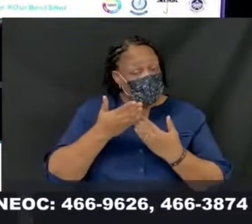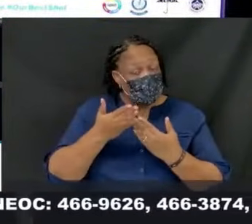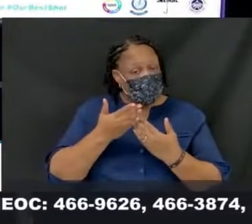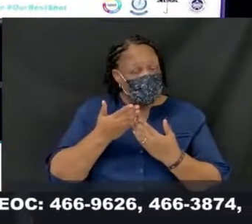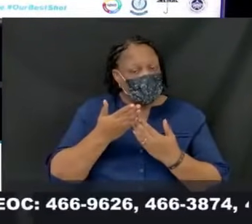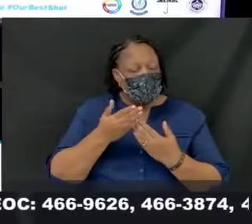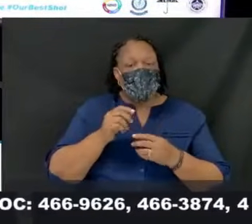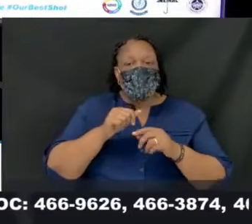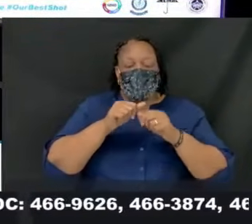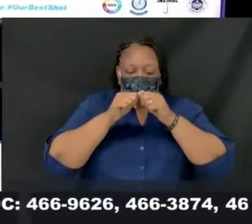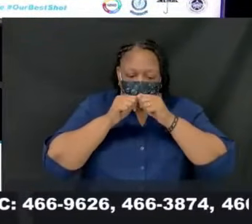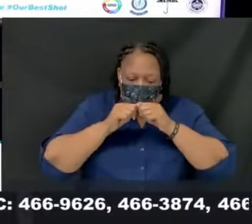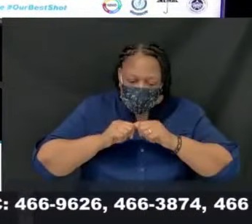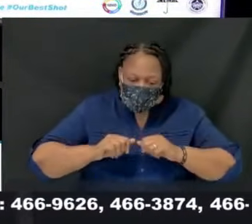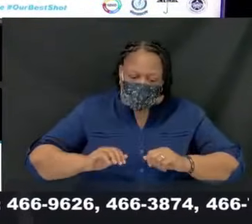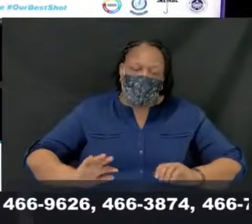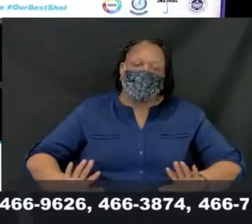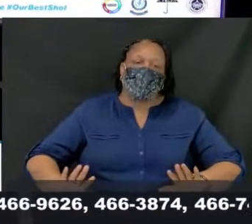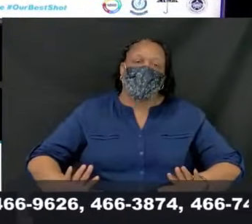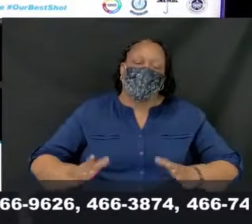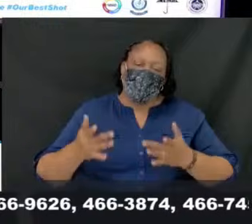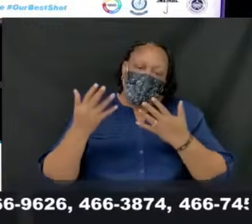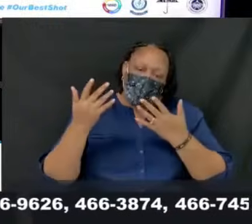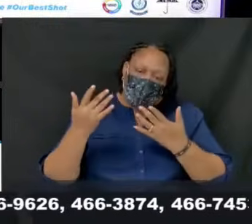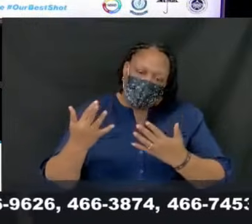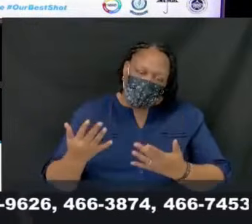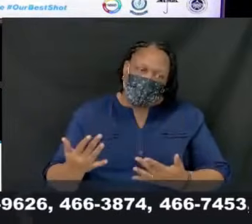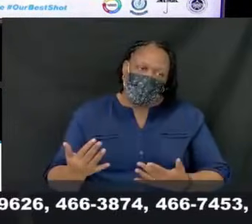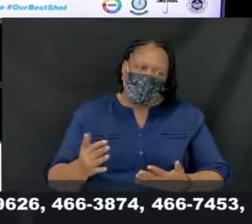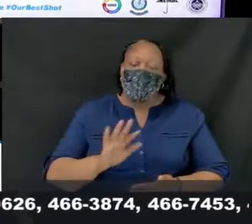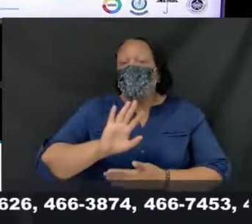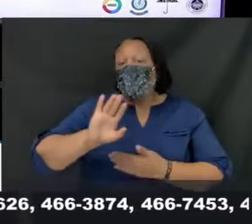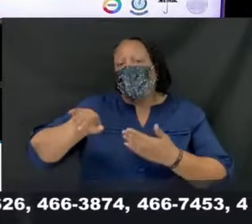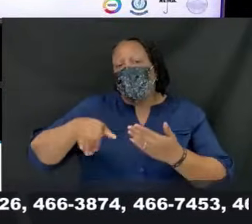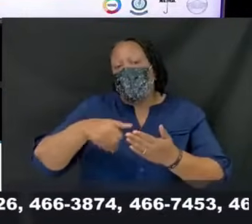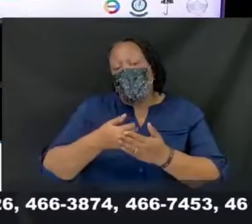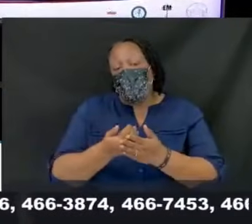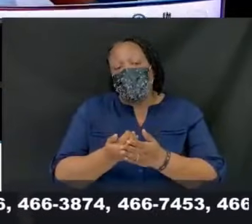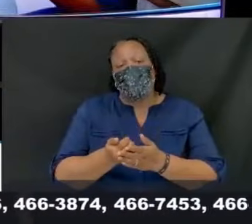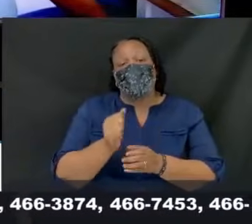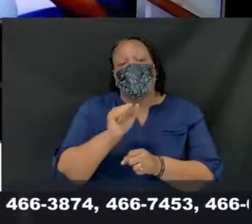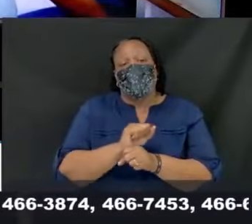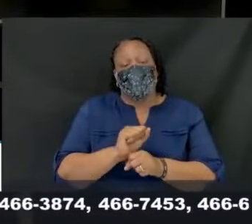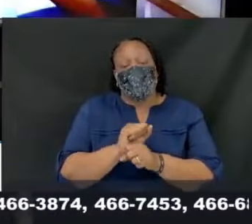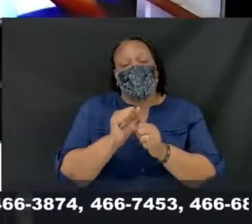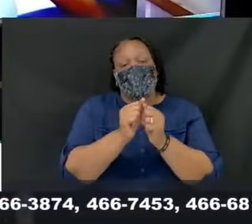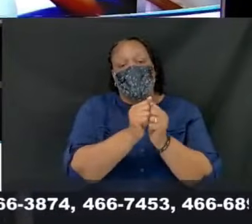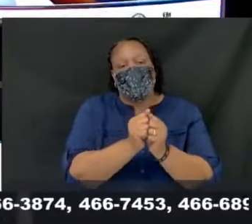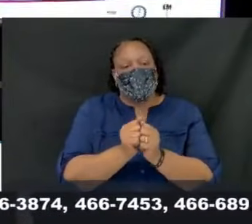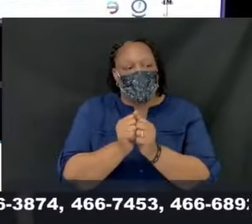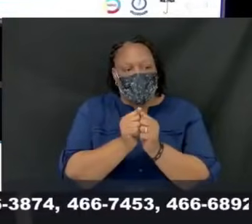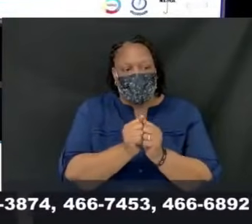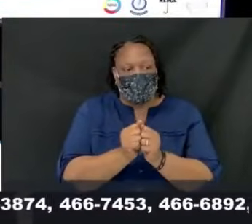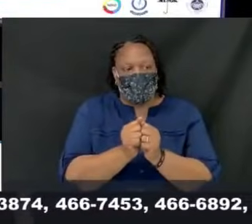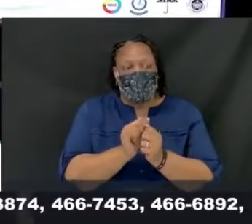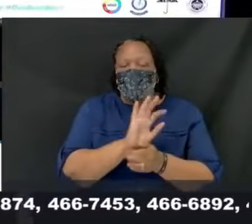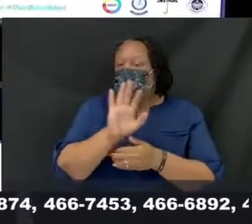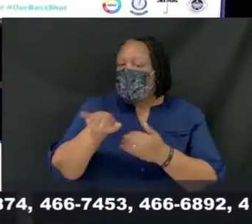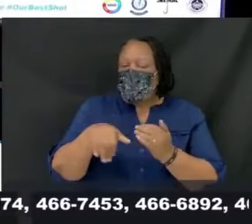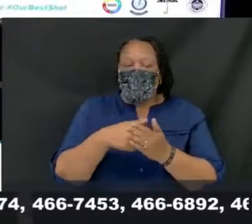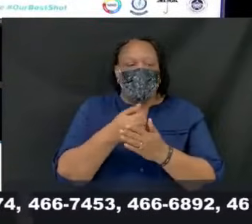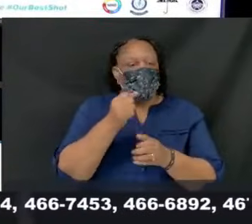patience sometimes and realize that we are all in this together. We are all in it